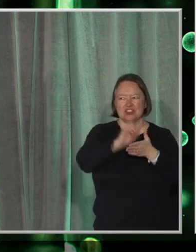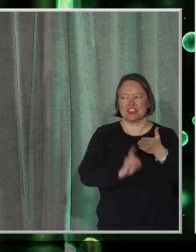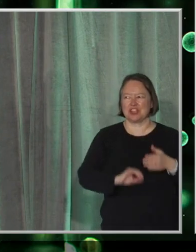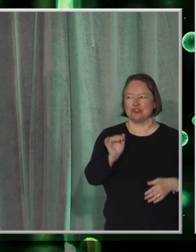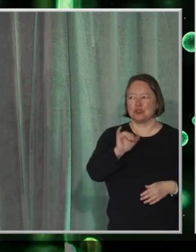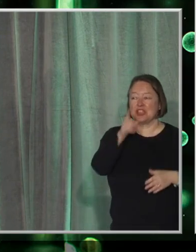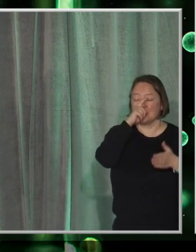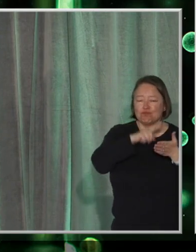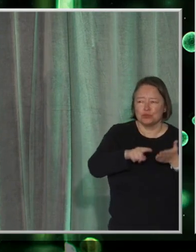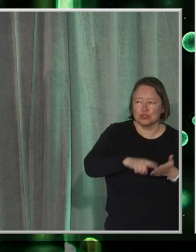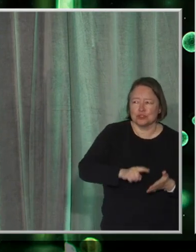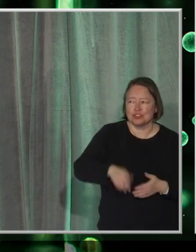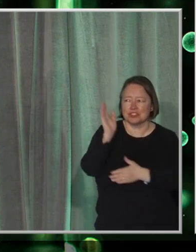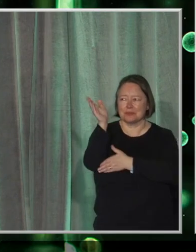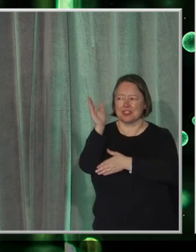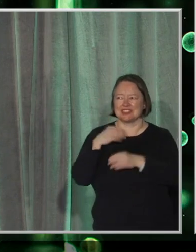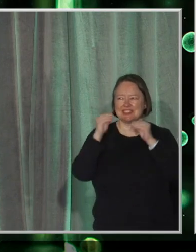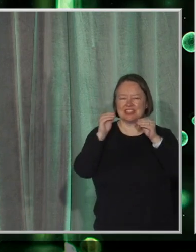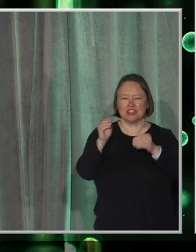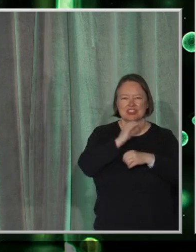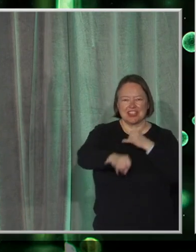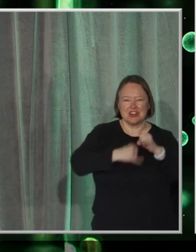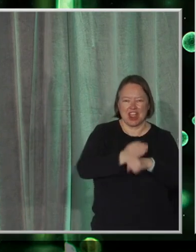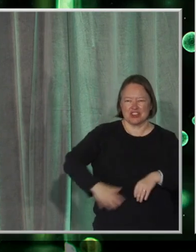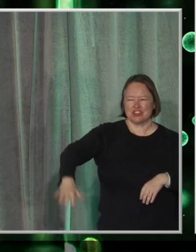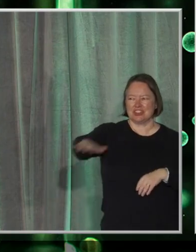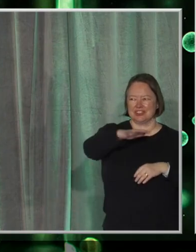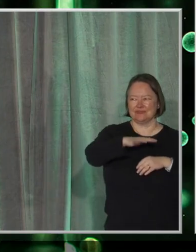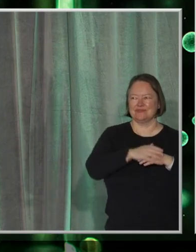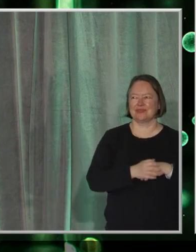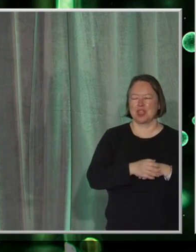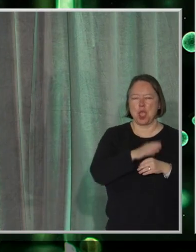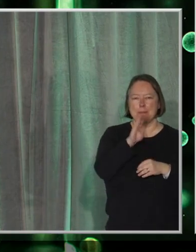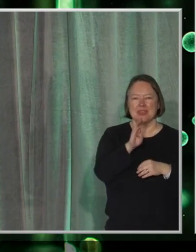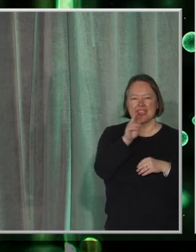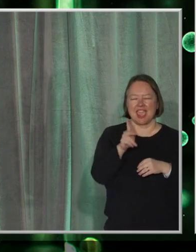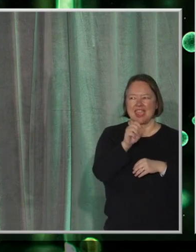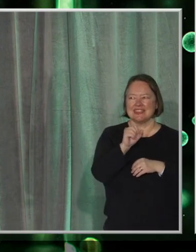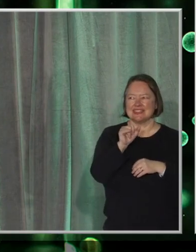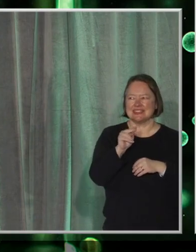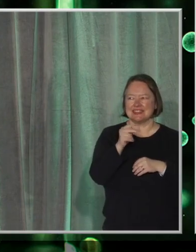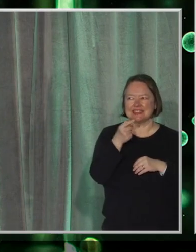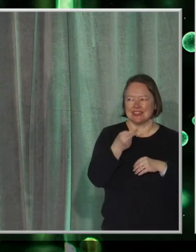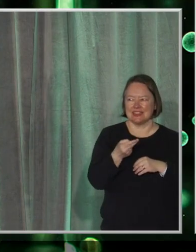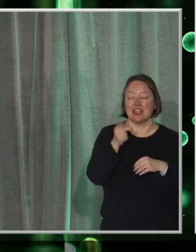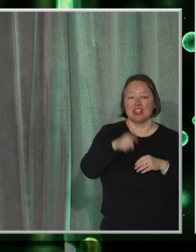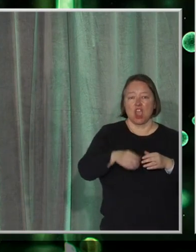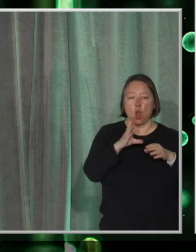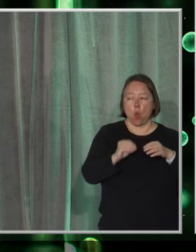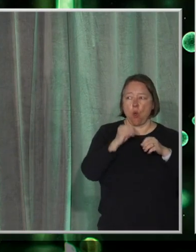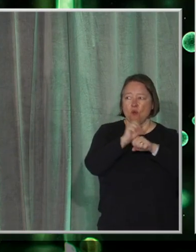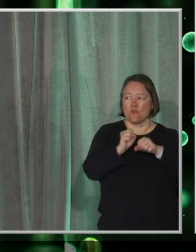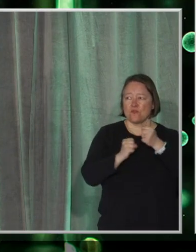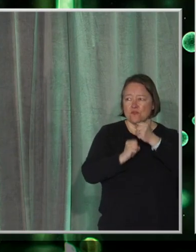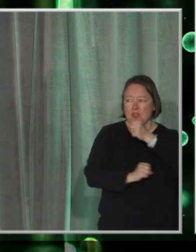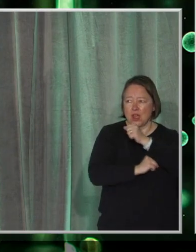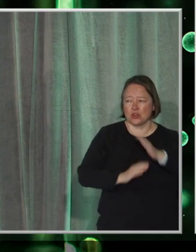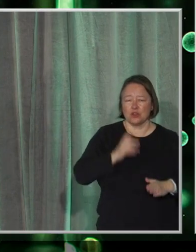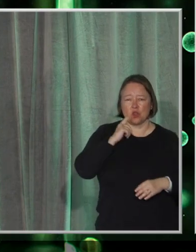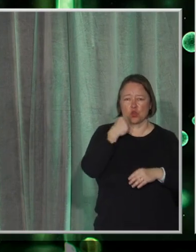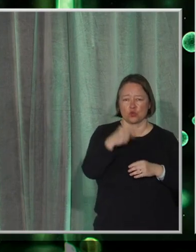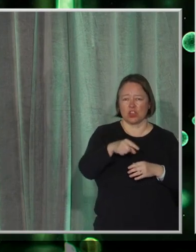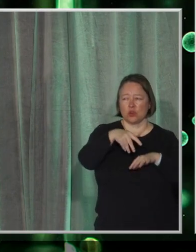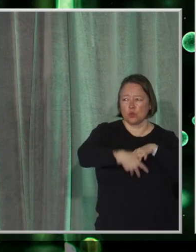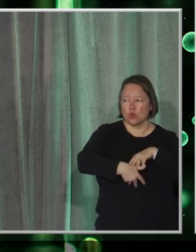who researches, speaks, and teaches internationally. BK Singh, the co-founder of Green Roots